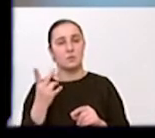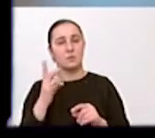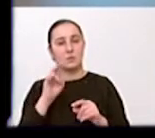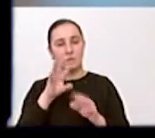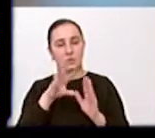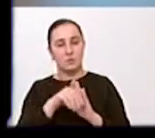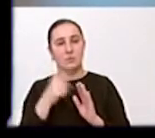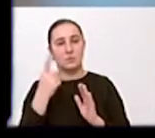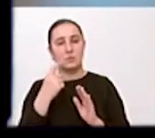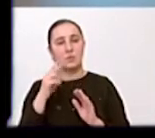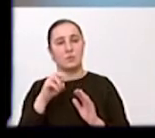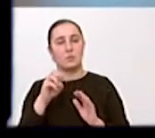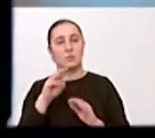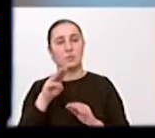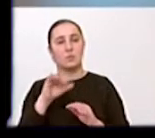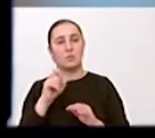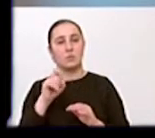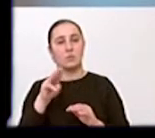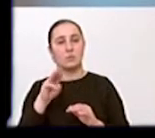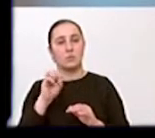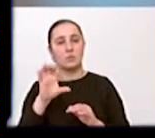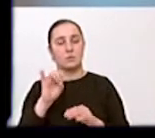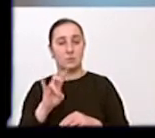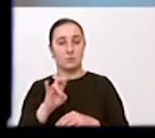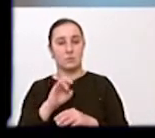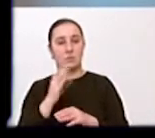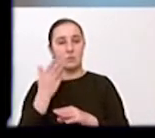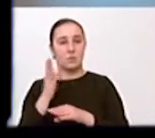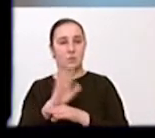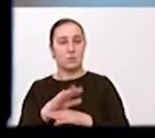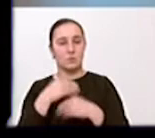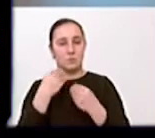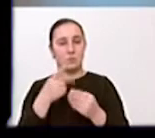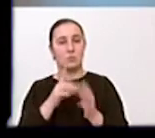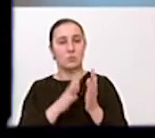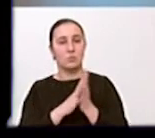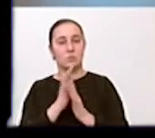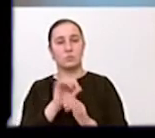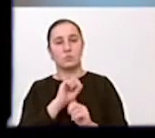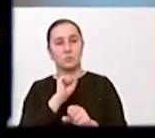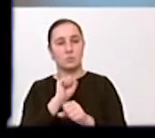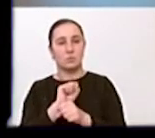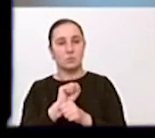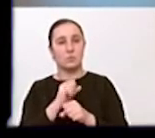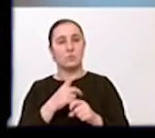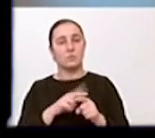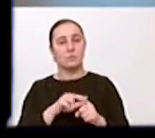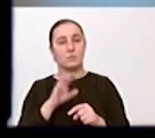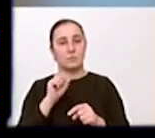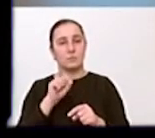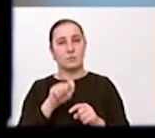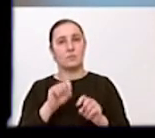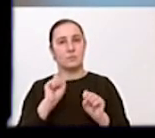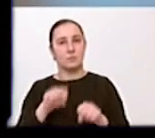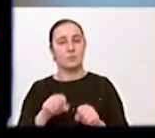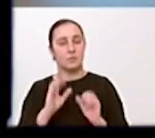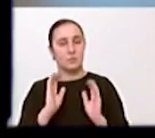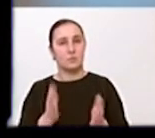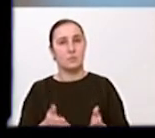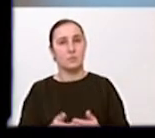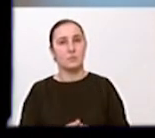birinchi kadrda to'xtasin degan komandani bersak, bu o'sgandan keyin to'xtab turishi ham mumkin